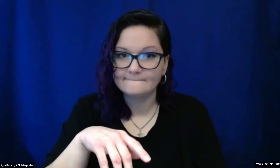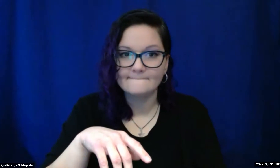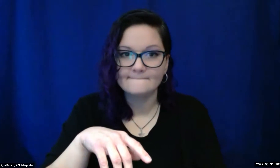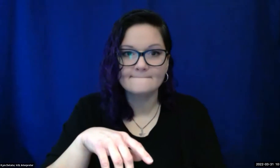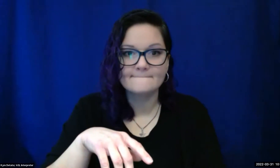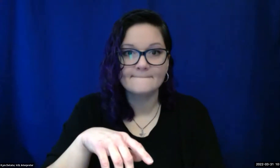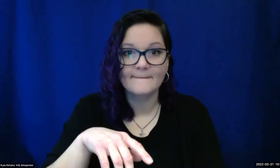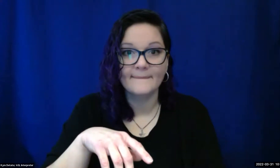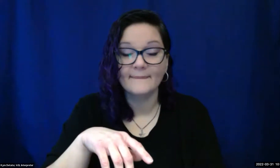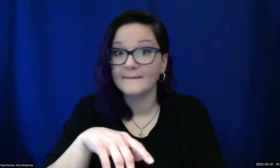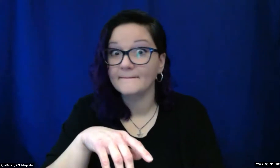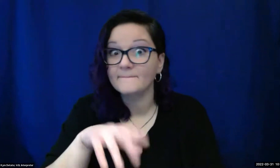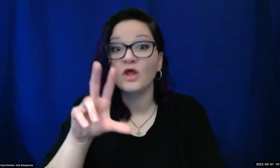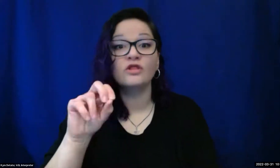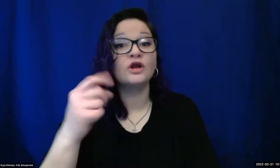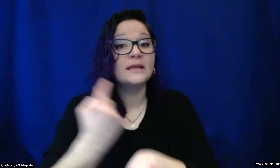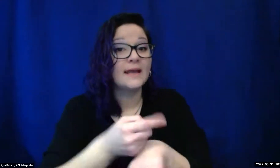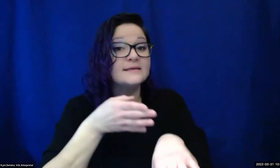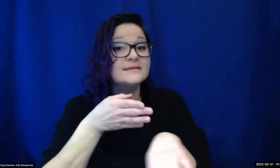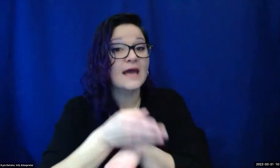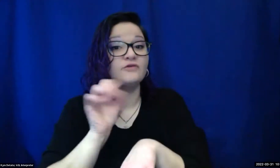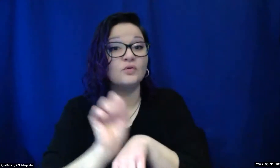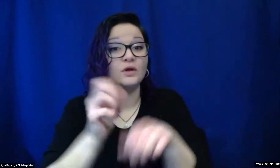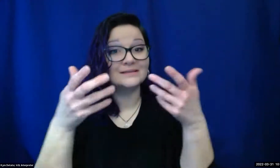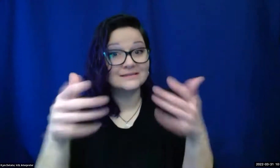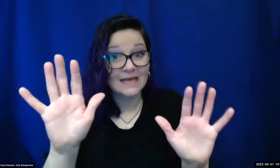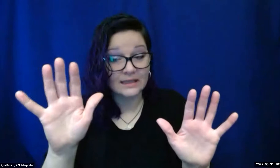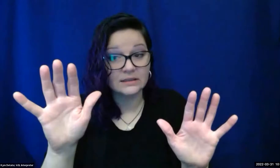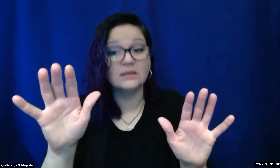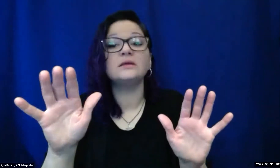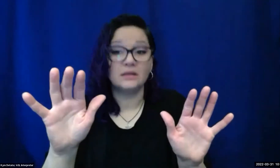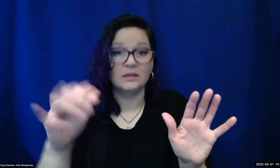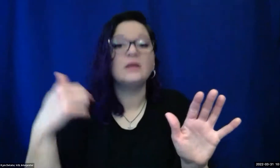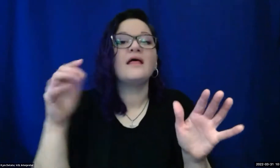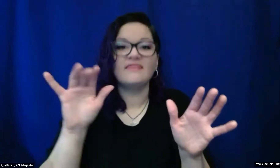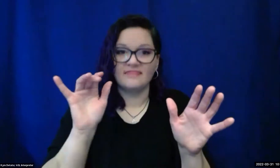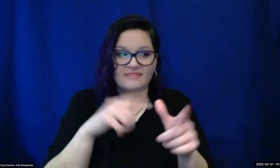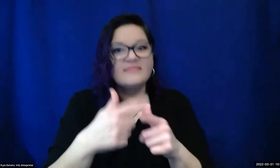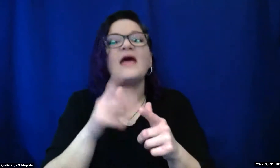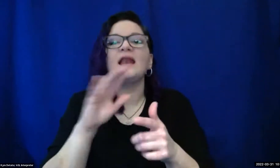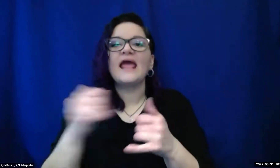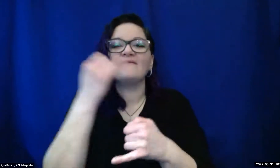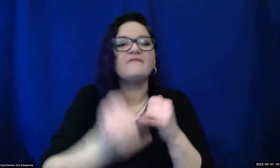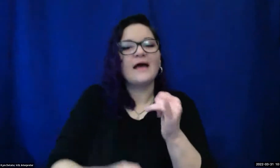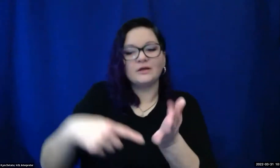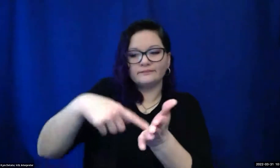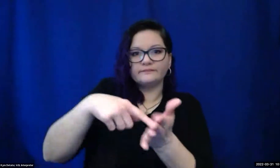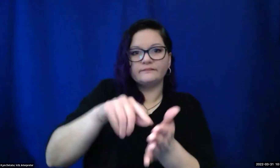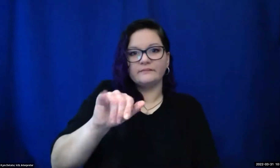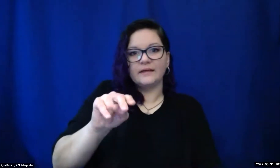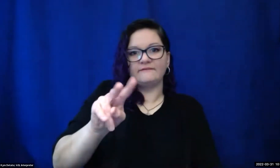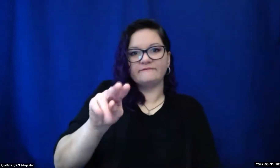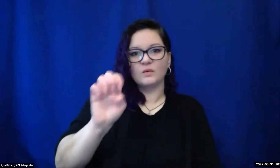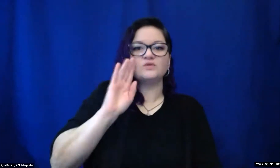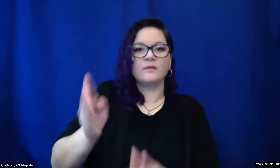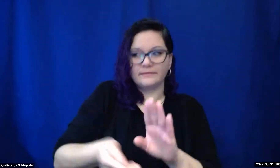And then 30 days after the work is completed, we issue a final invoice to the contractor.